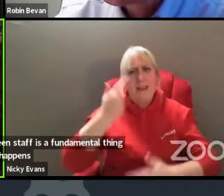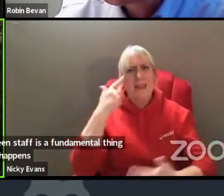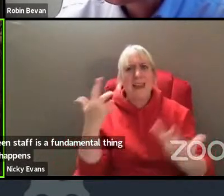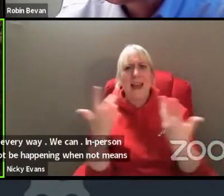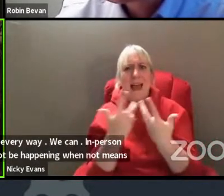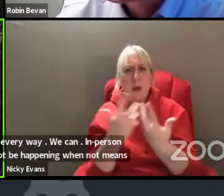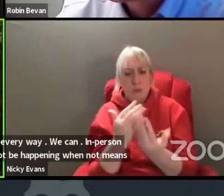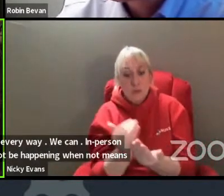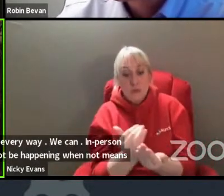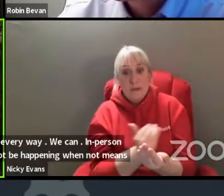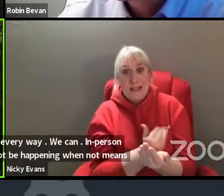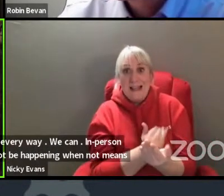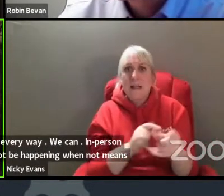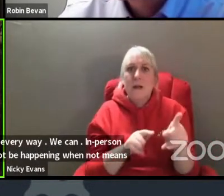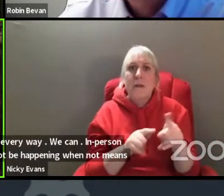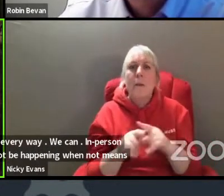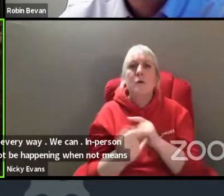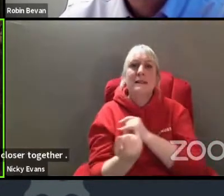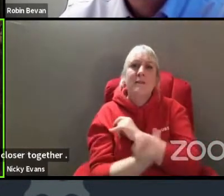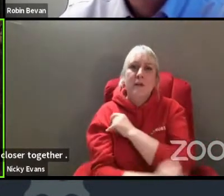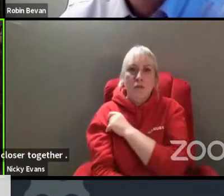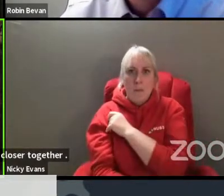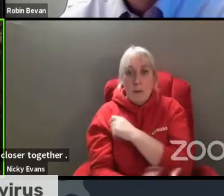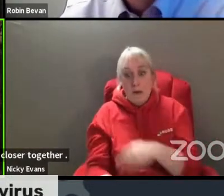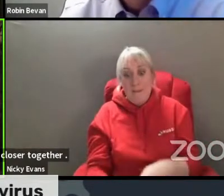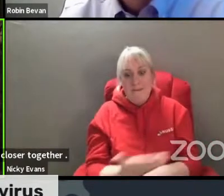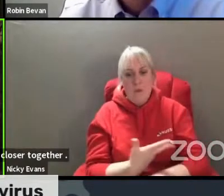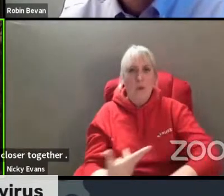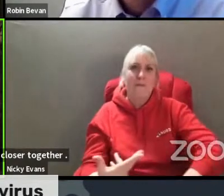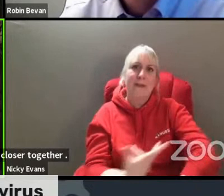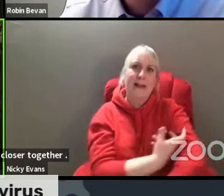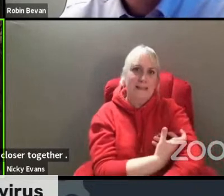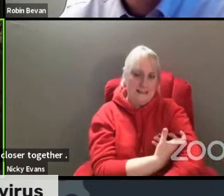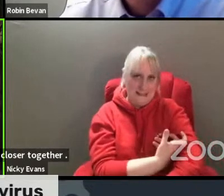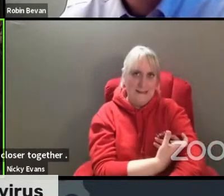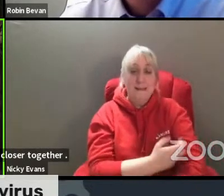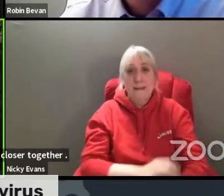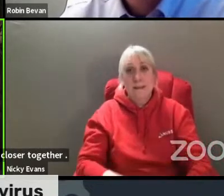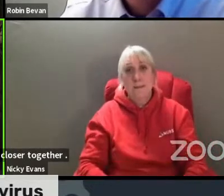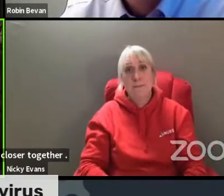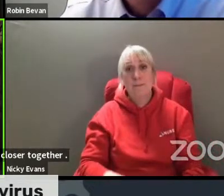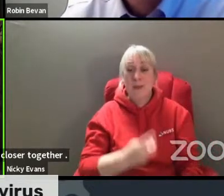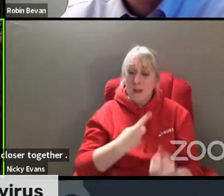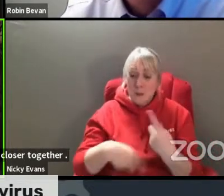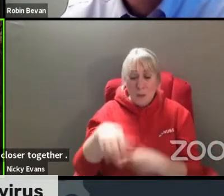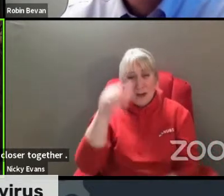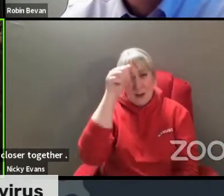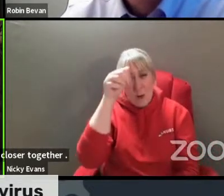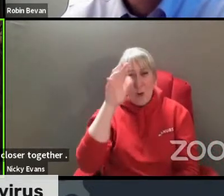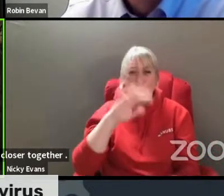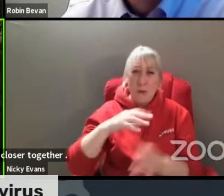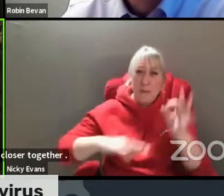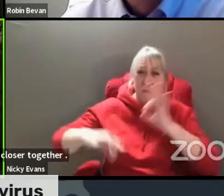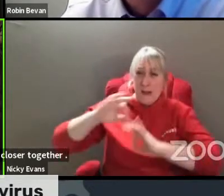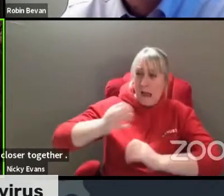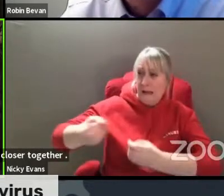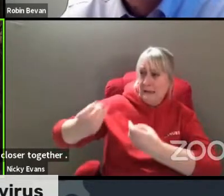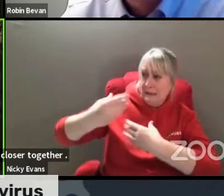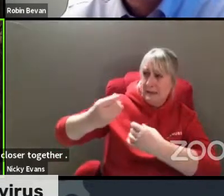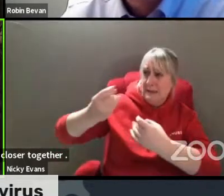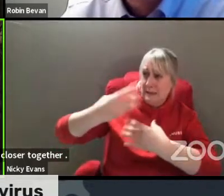the run-up to their vaccination. Now, we know from all of the science that the